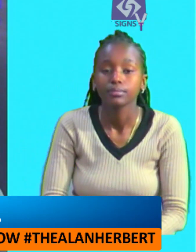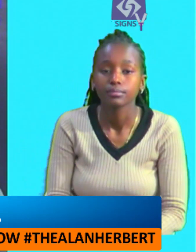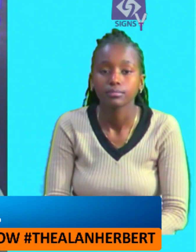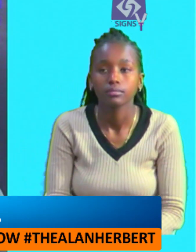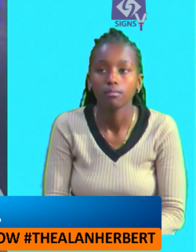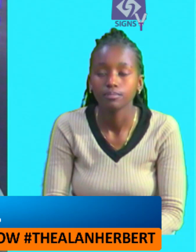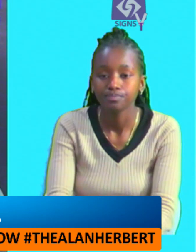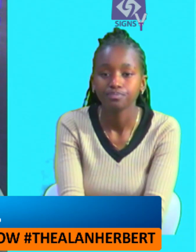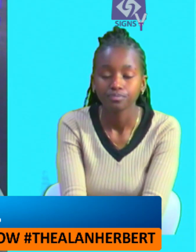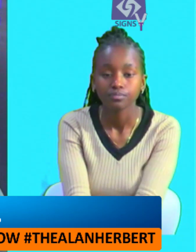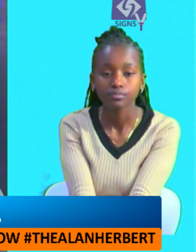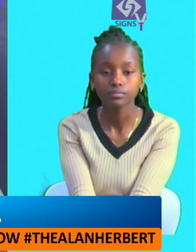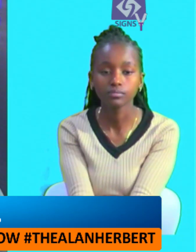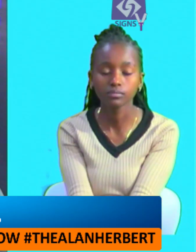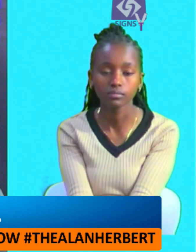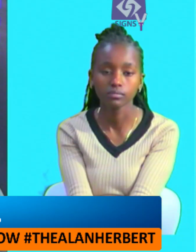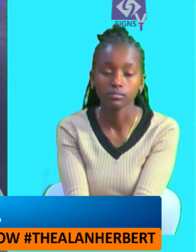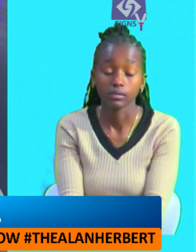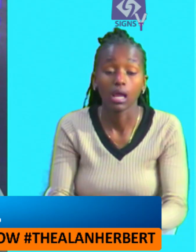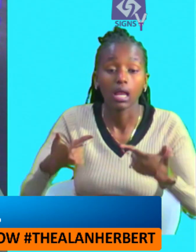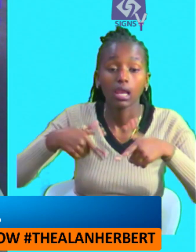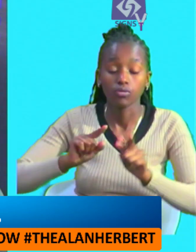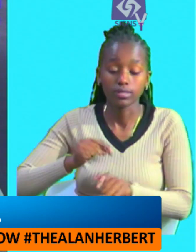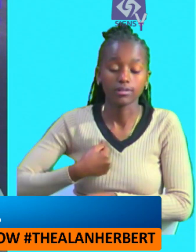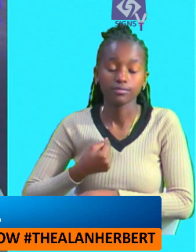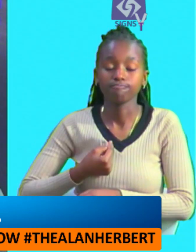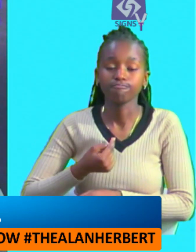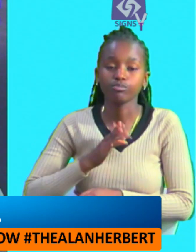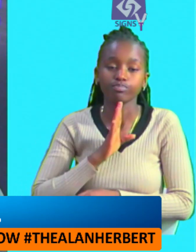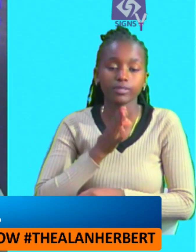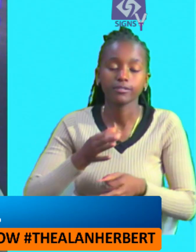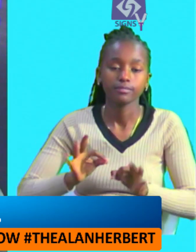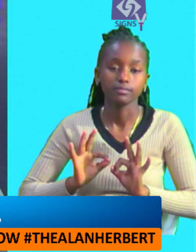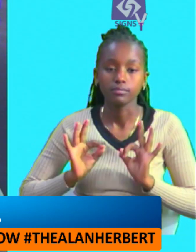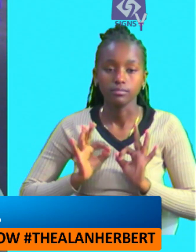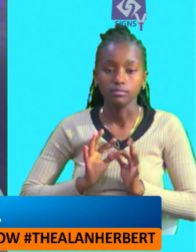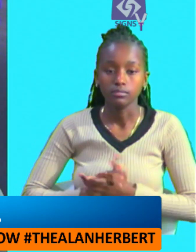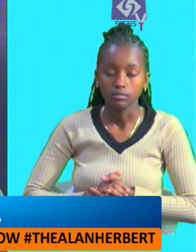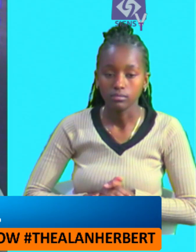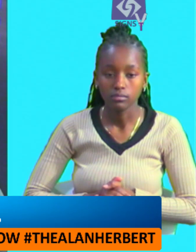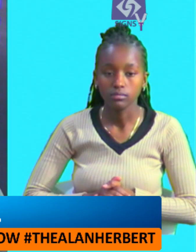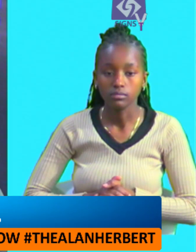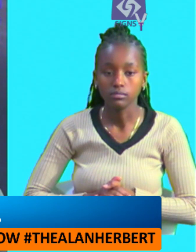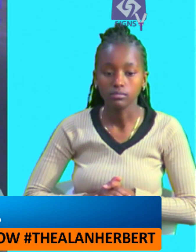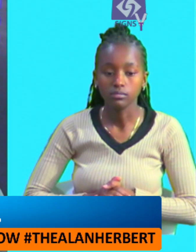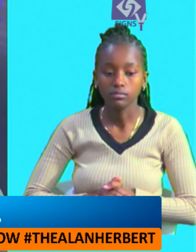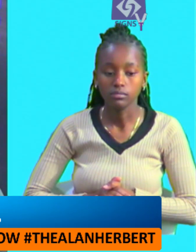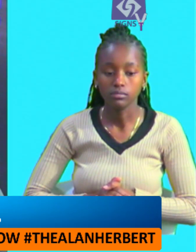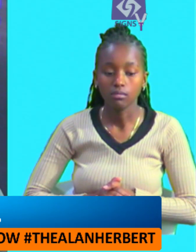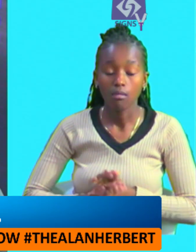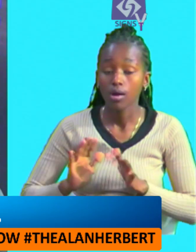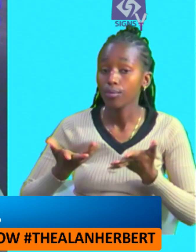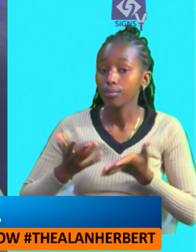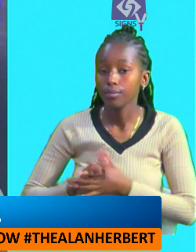like appreciate kile uko nayo. Yeah, and where you at. Let me ask you a question, and glad that you bring